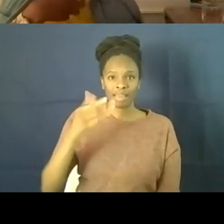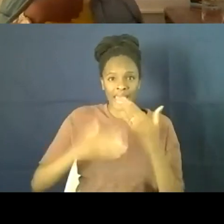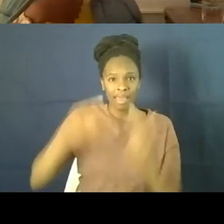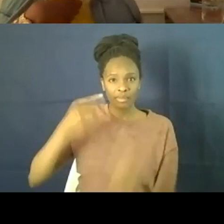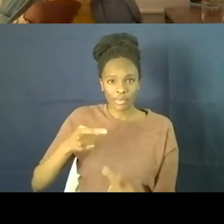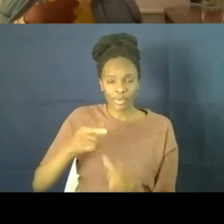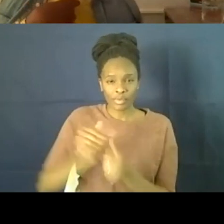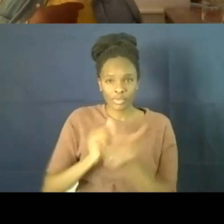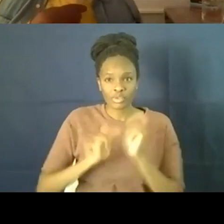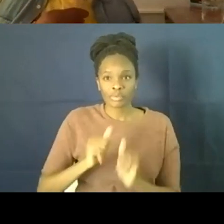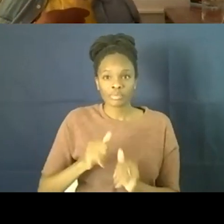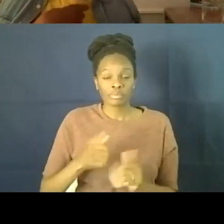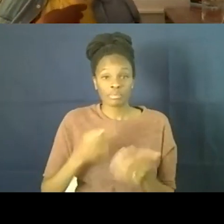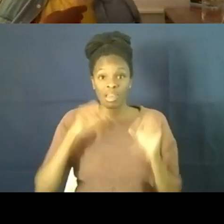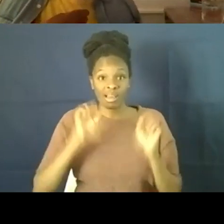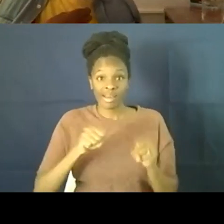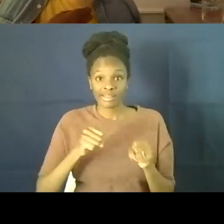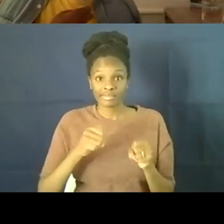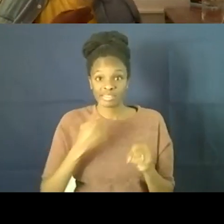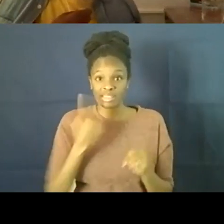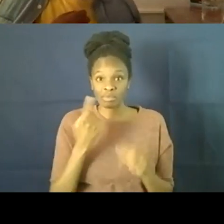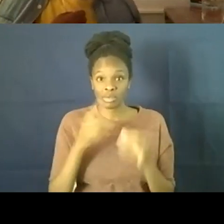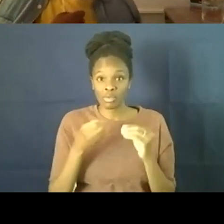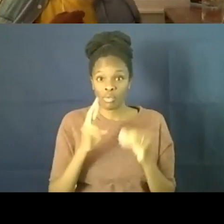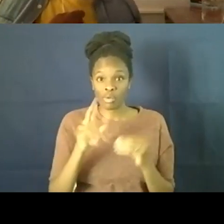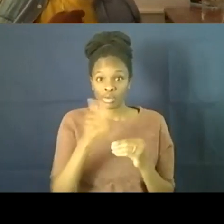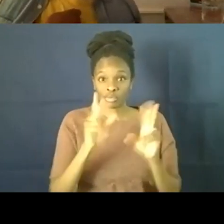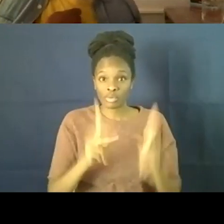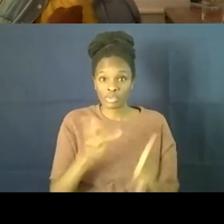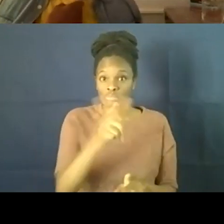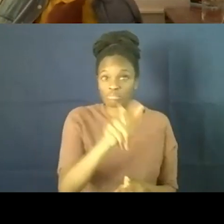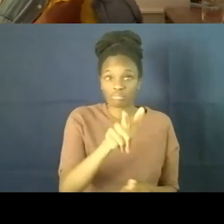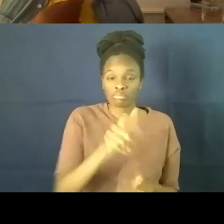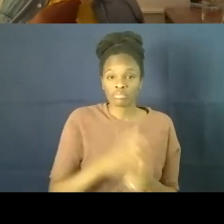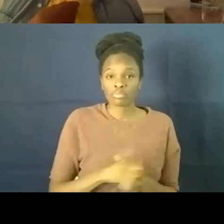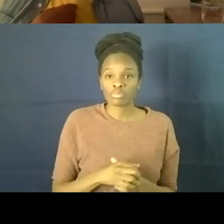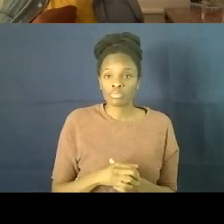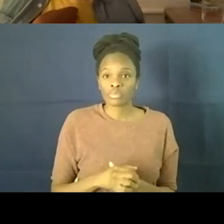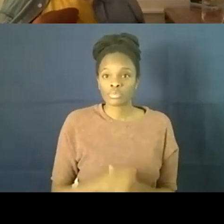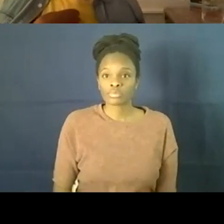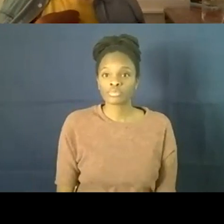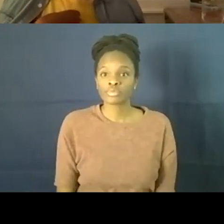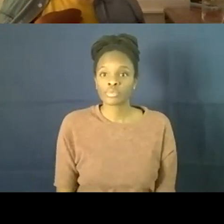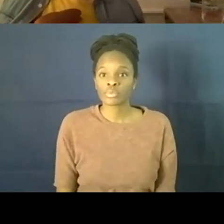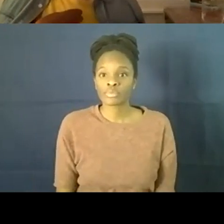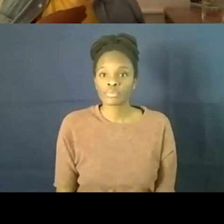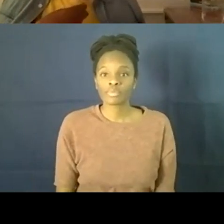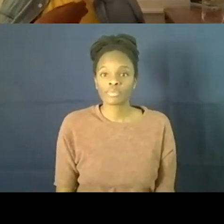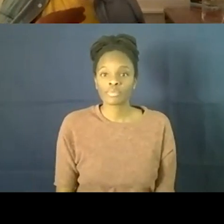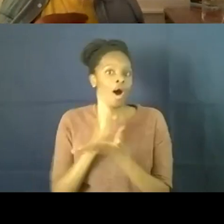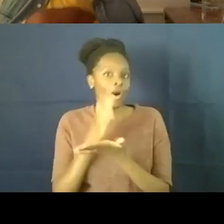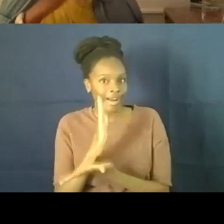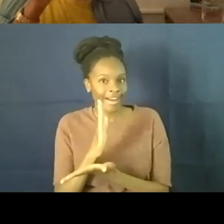I created, I can speak to it, but if anyone else wants to take that, feel free. You should. All yeah, right. Probably. I mean, you